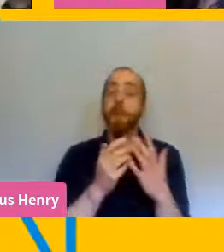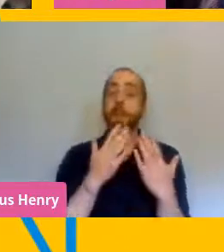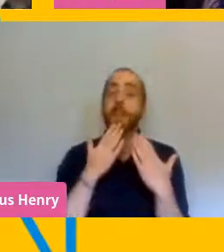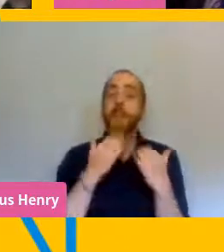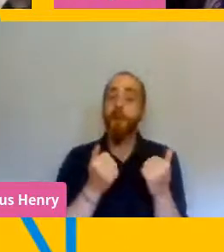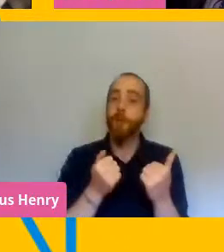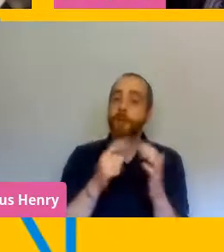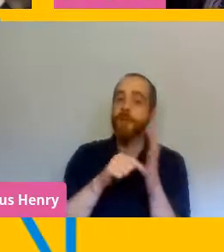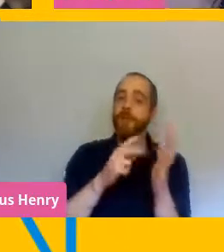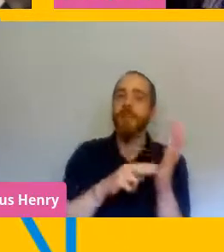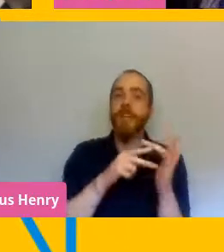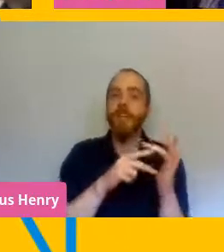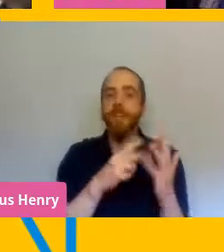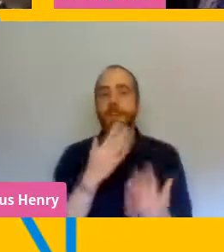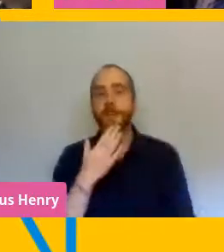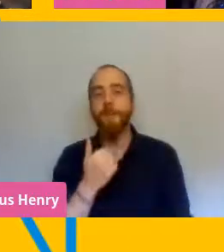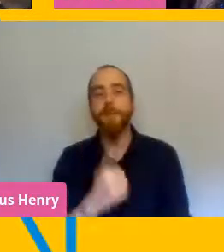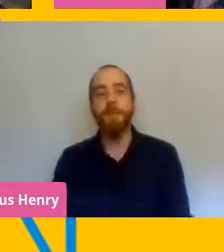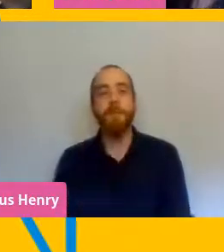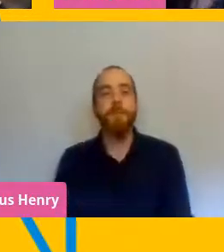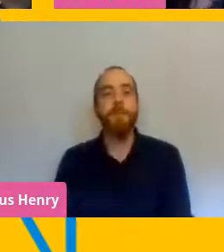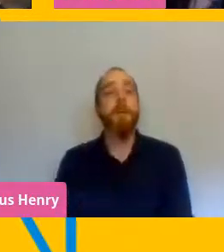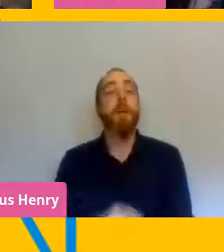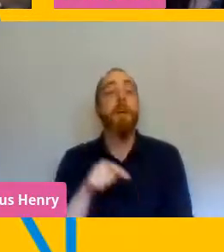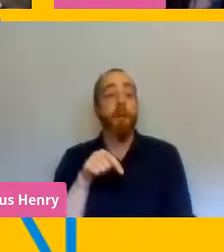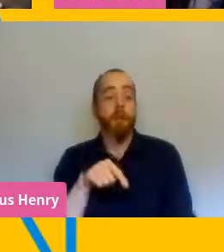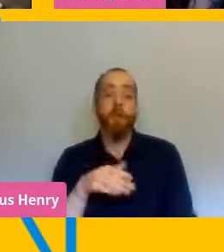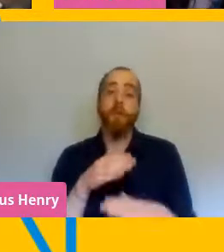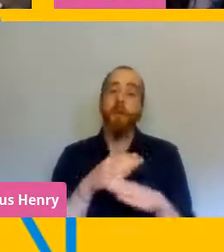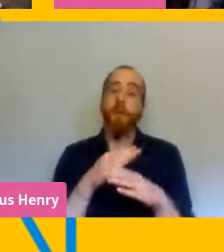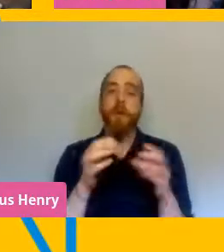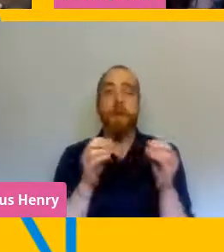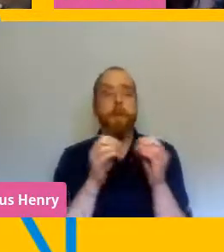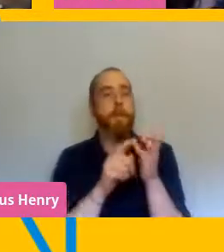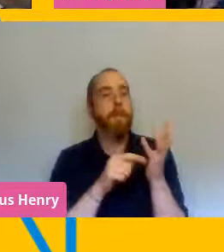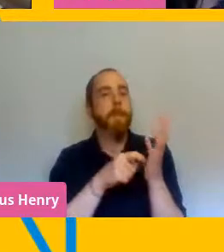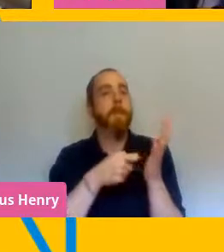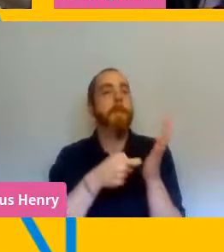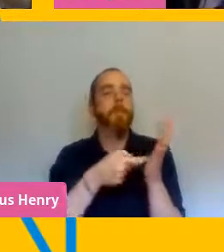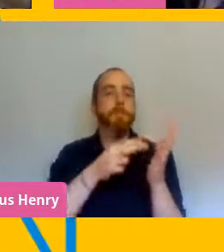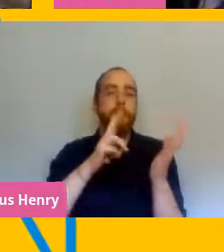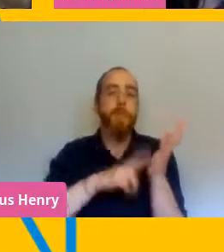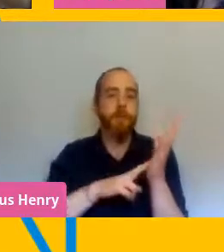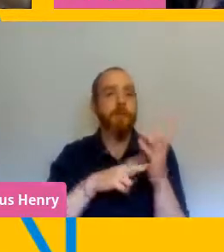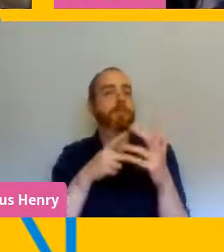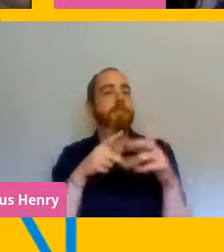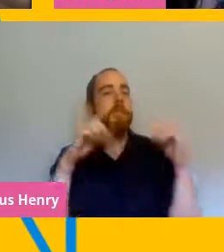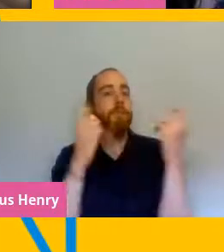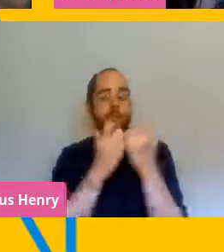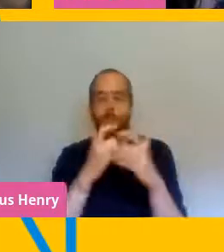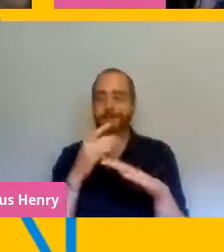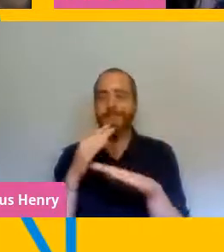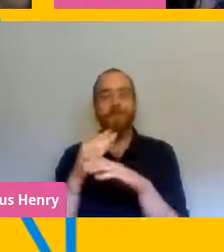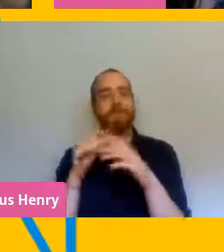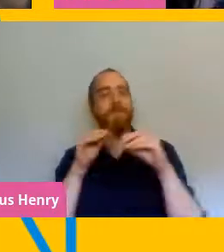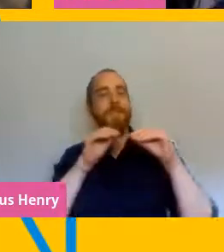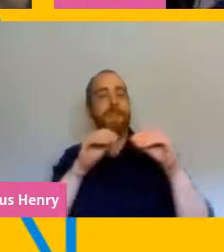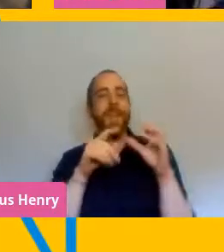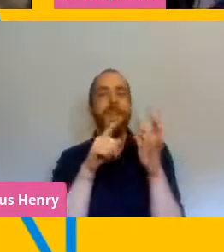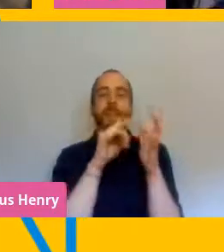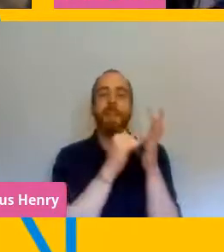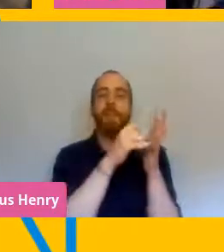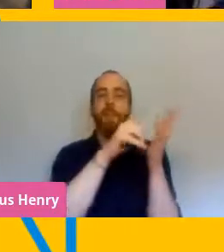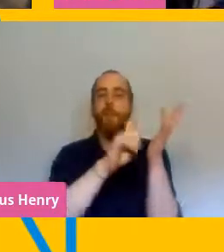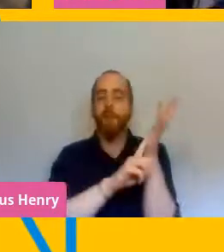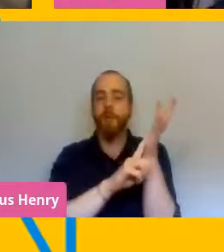Jane. So I work at Bradford College and I teach ESOL. So this is English for speakers